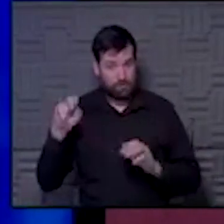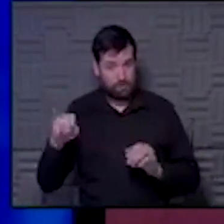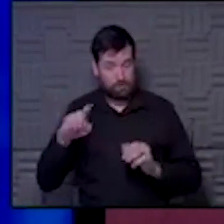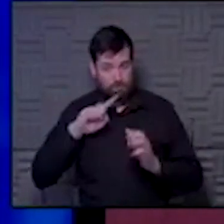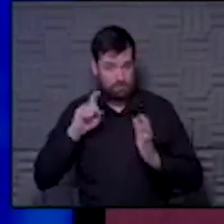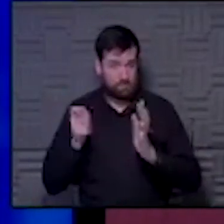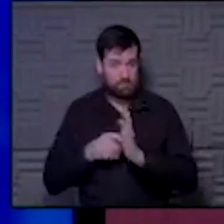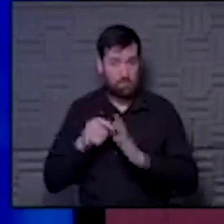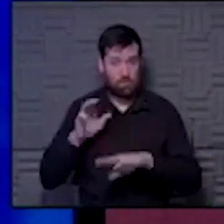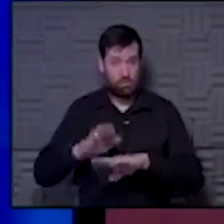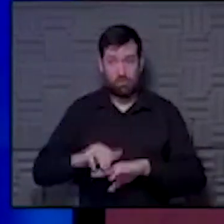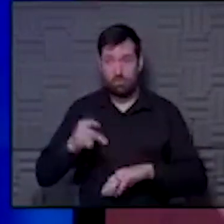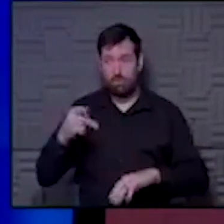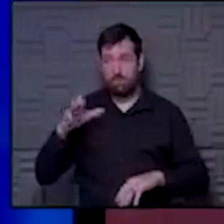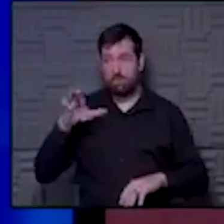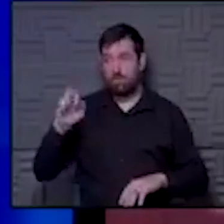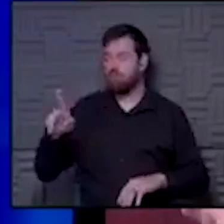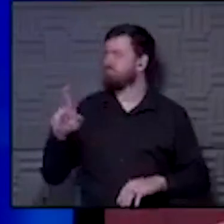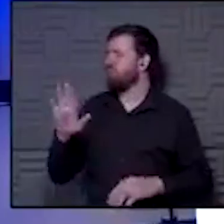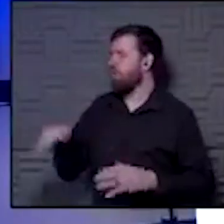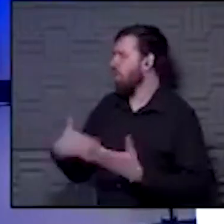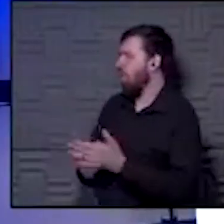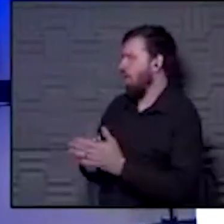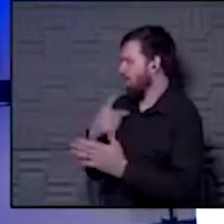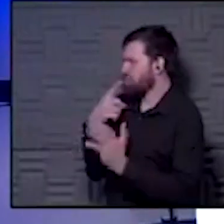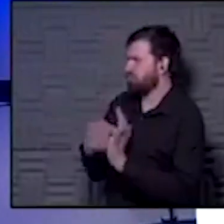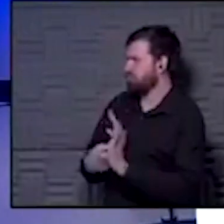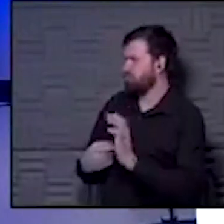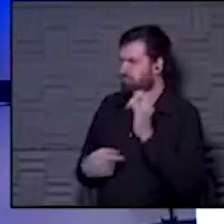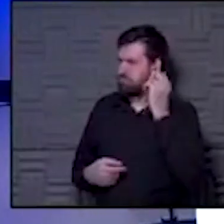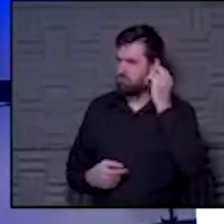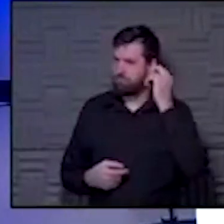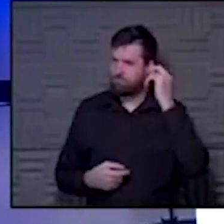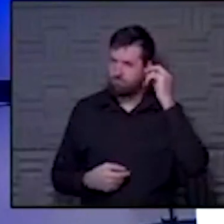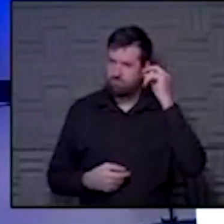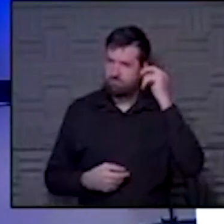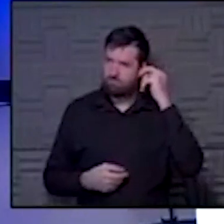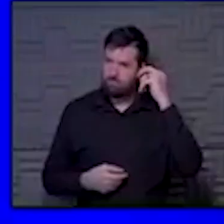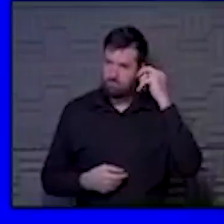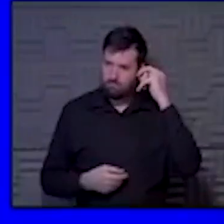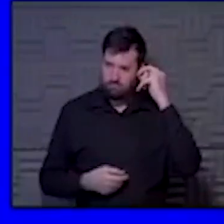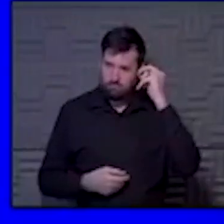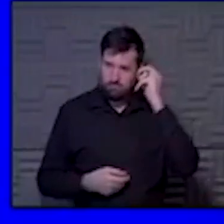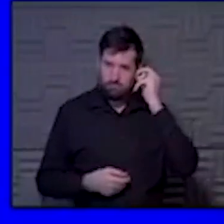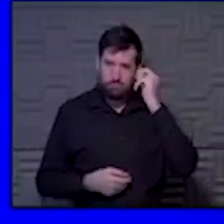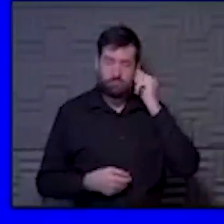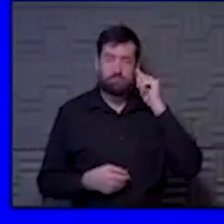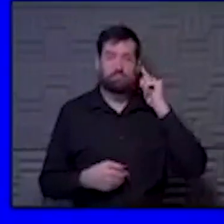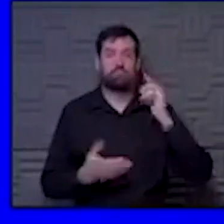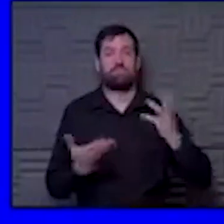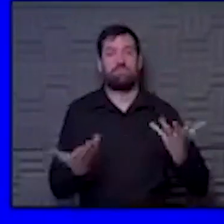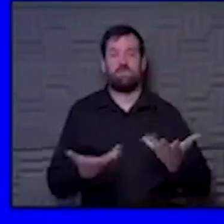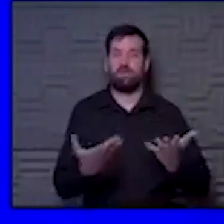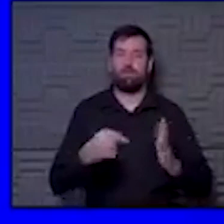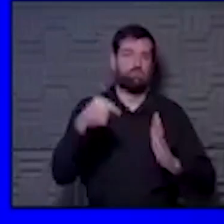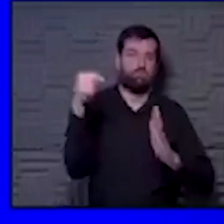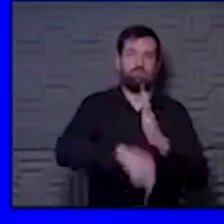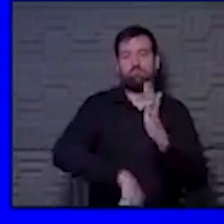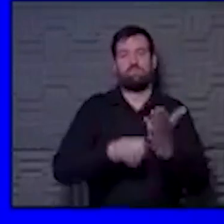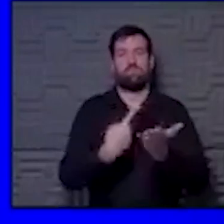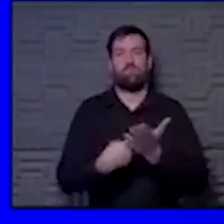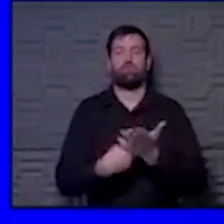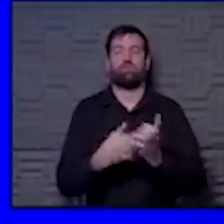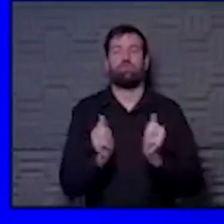PCR test. Yeah, Hawk, these are all picked up by that PCR. Yeah, usually the PCR test, and especially here, and we've had extensive discussions